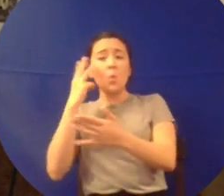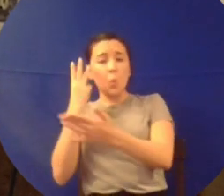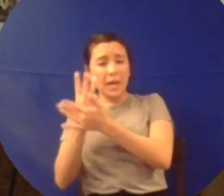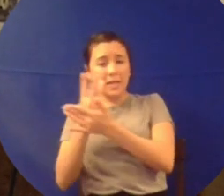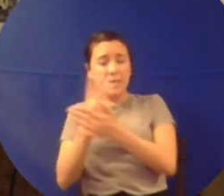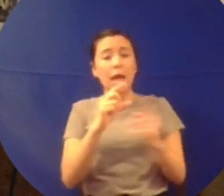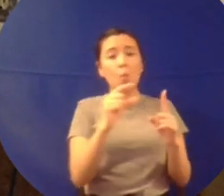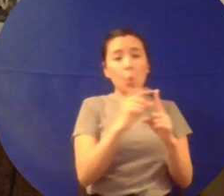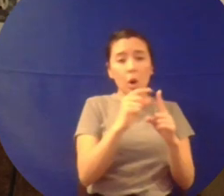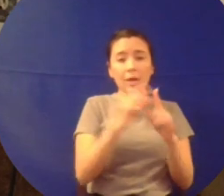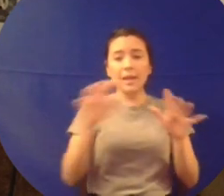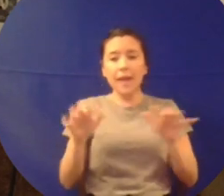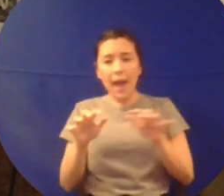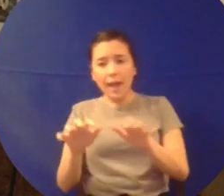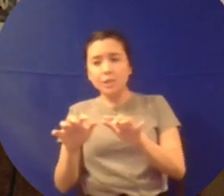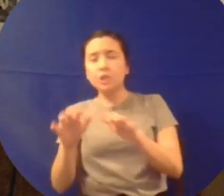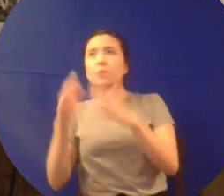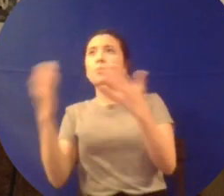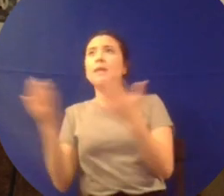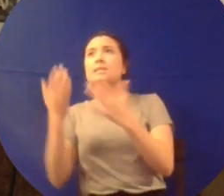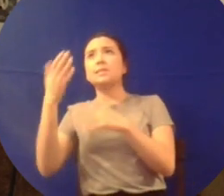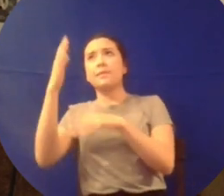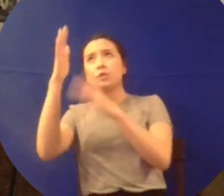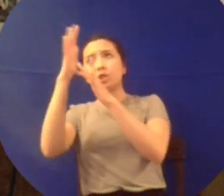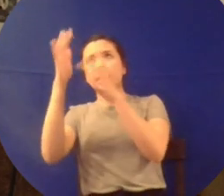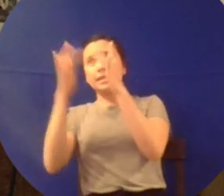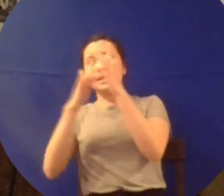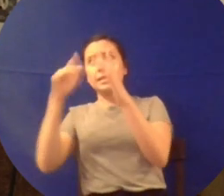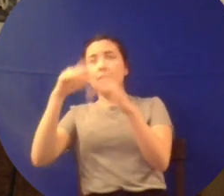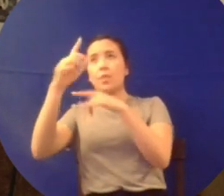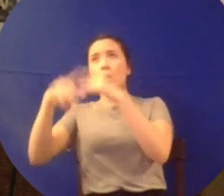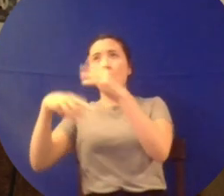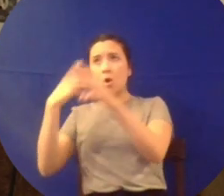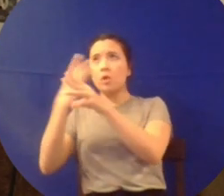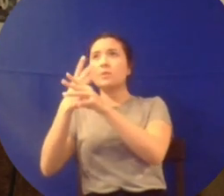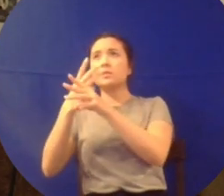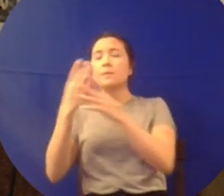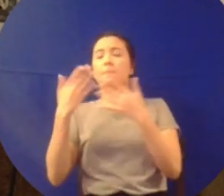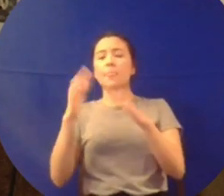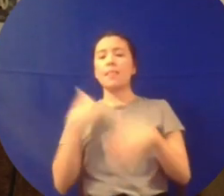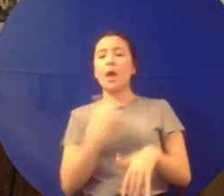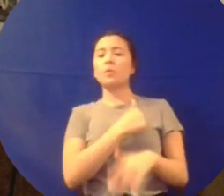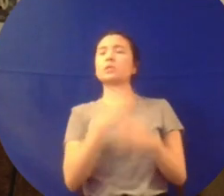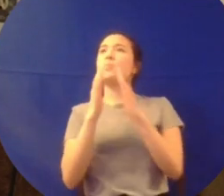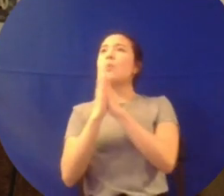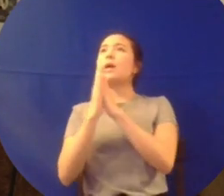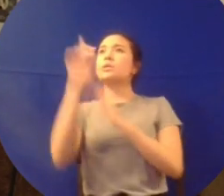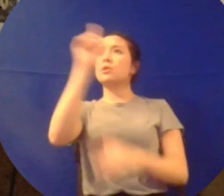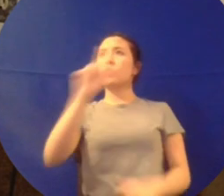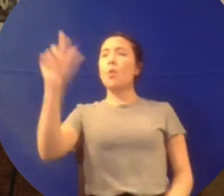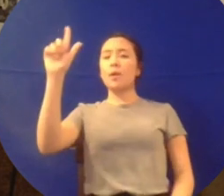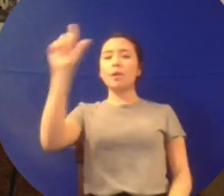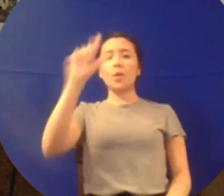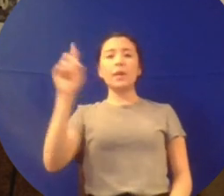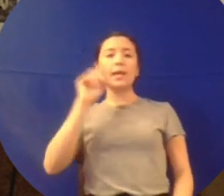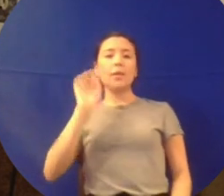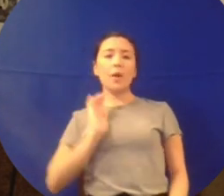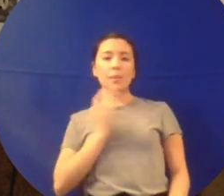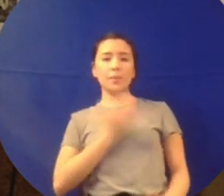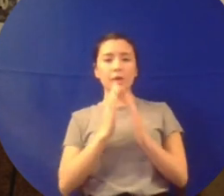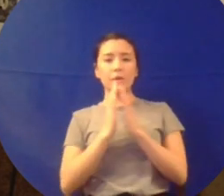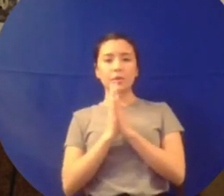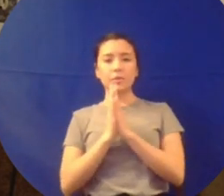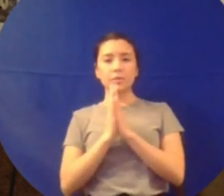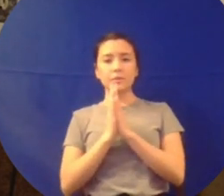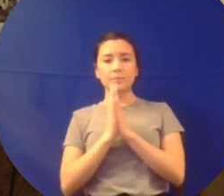action to the presence of Jesus in the world, let us Pray to the Lord. Lord, hear our